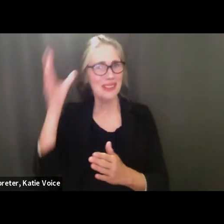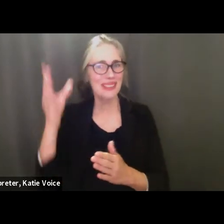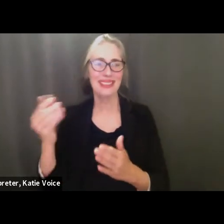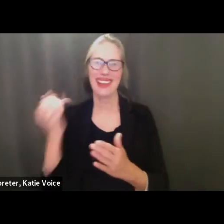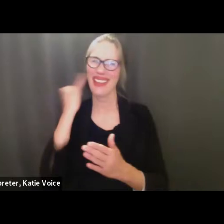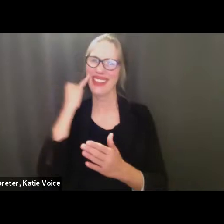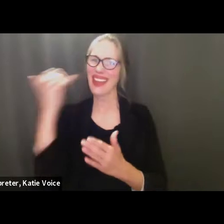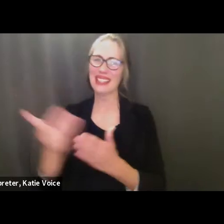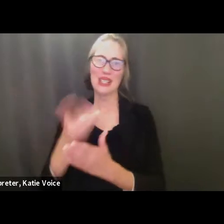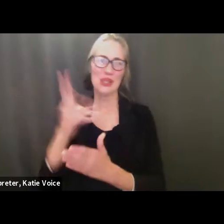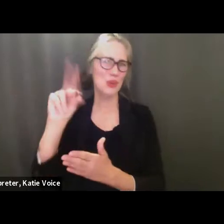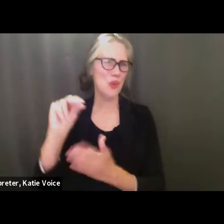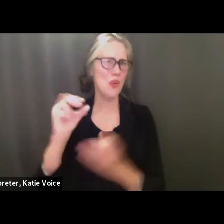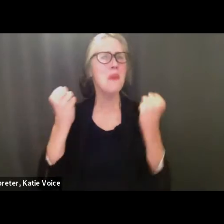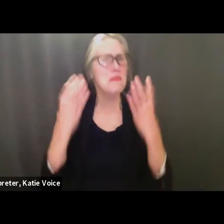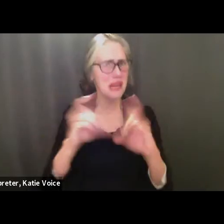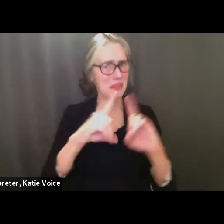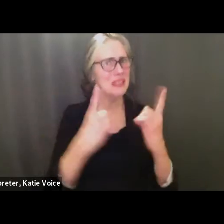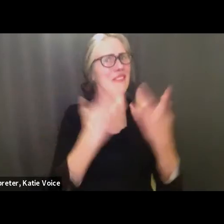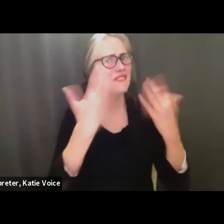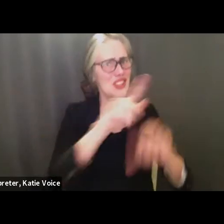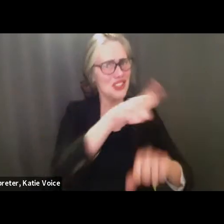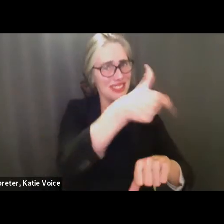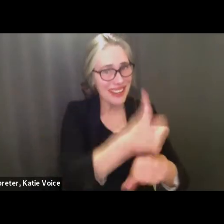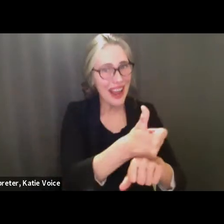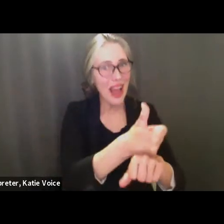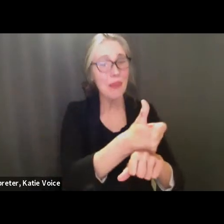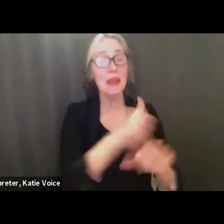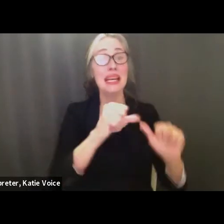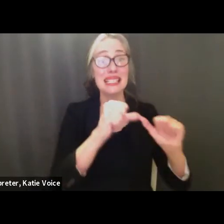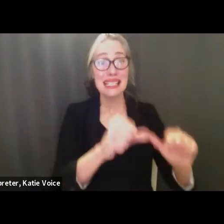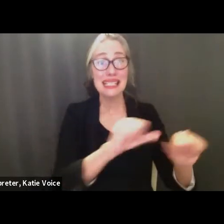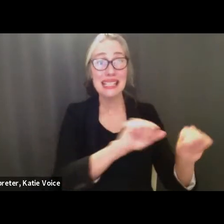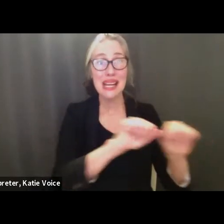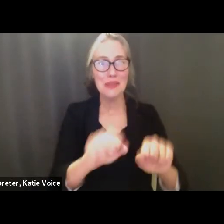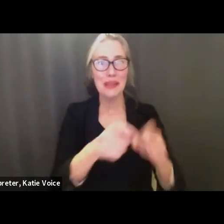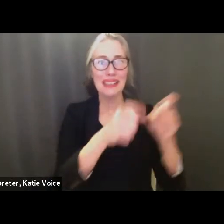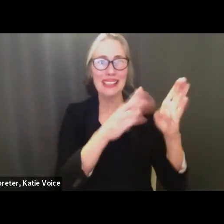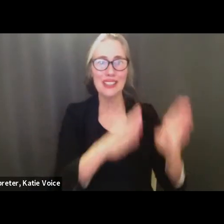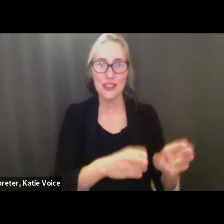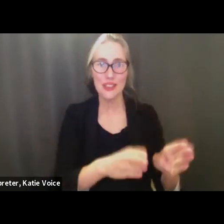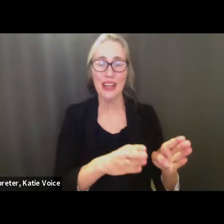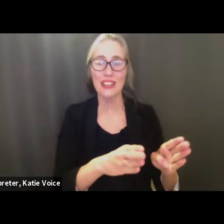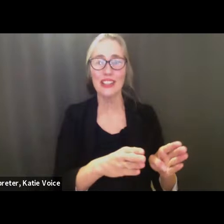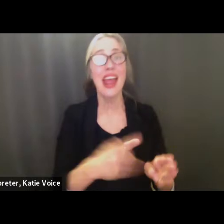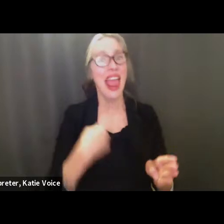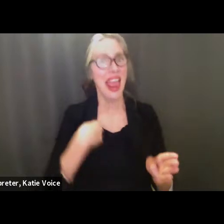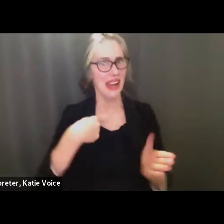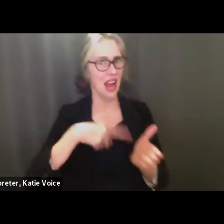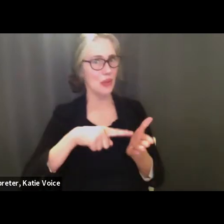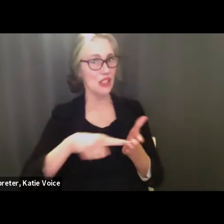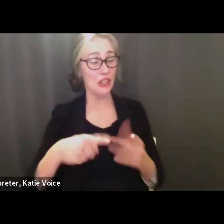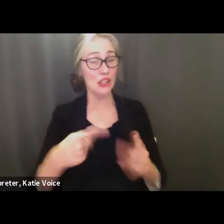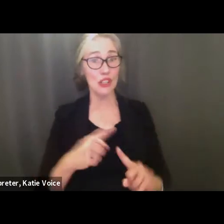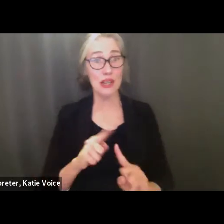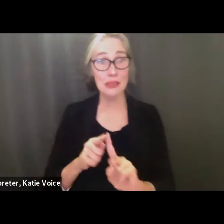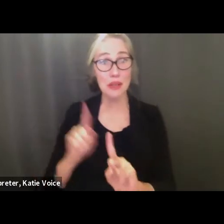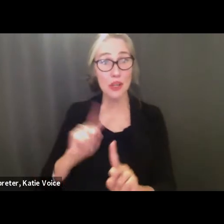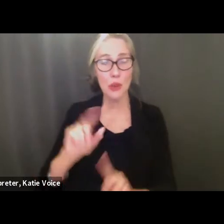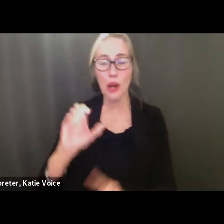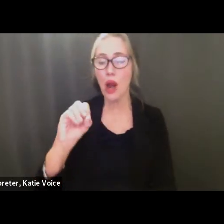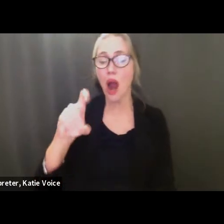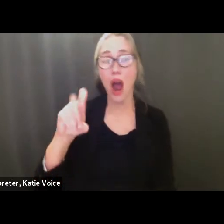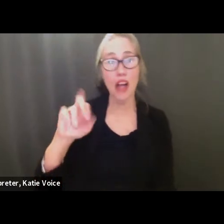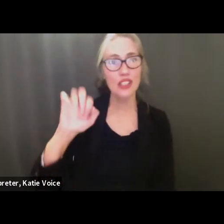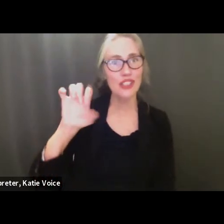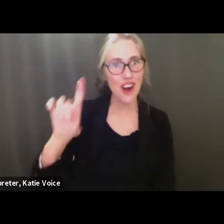have a sustainability director. I talked to a few and I did research on others. Specifically, Oxnard Union has a sustainability director